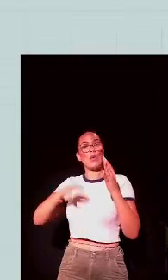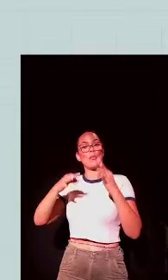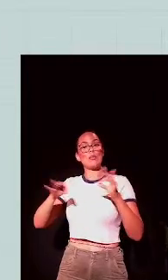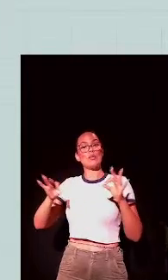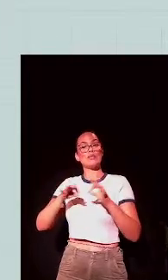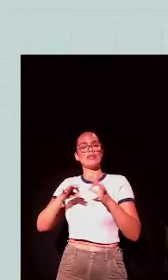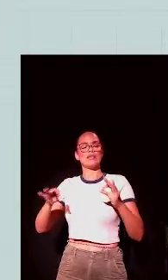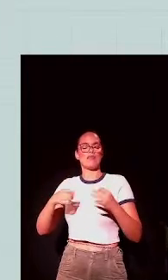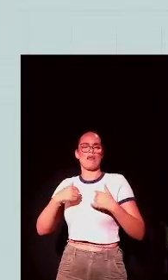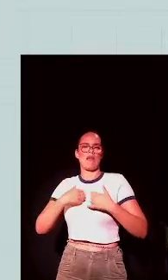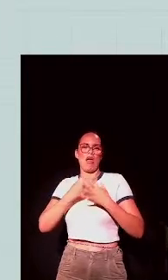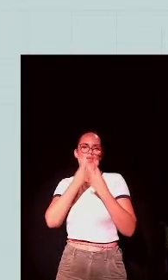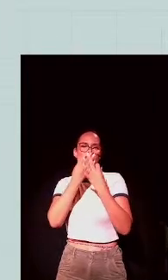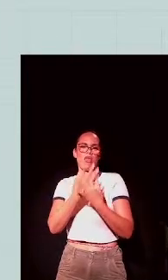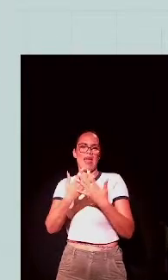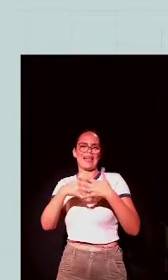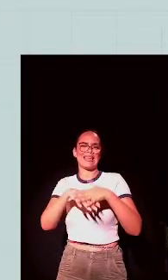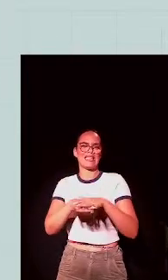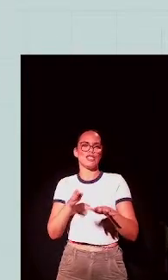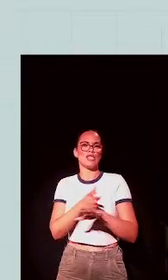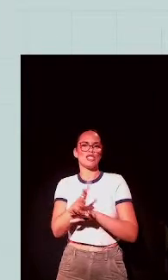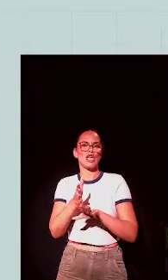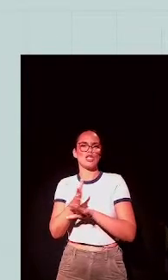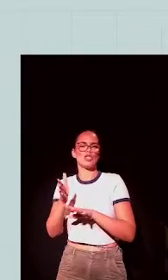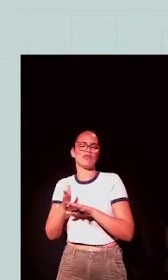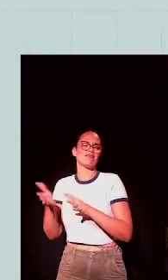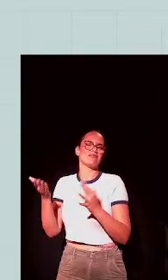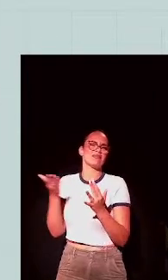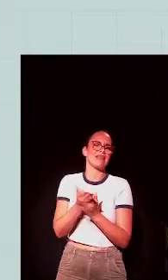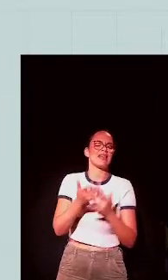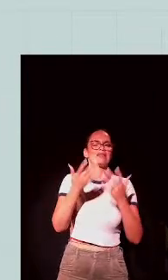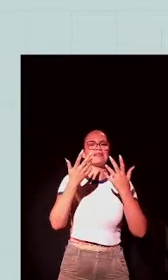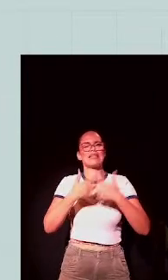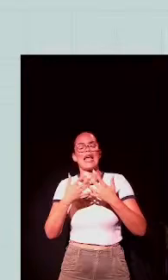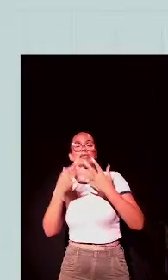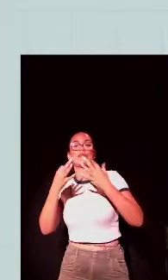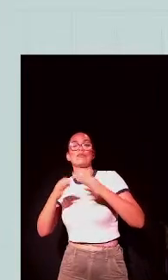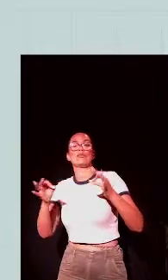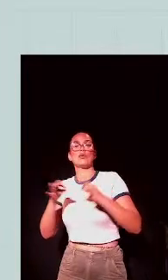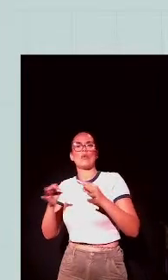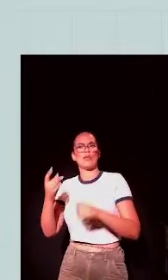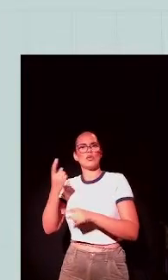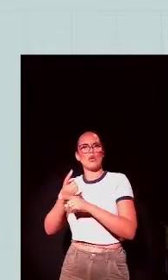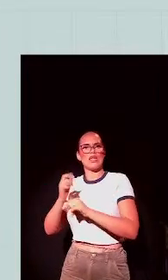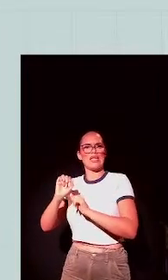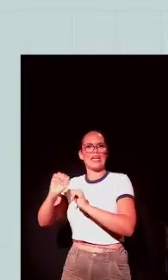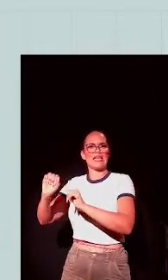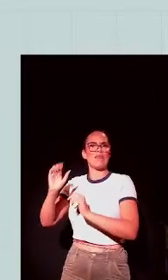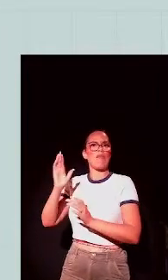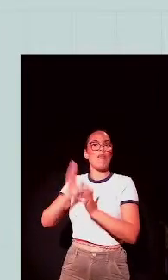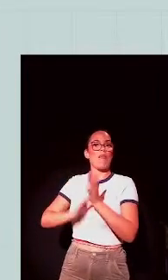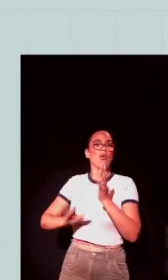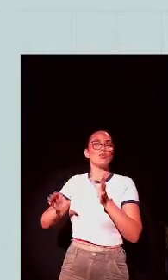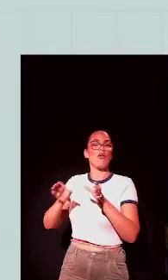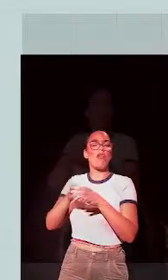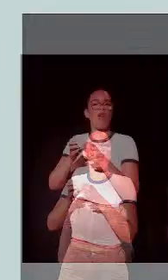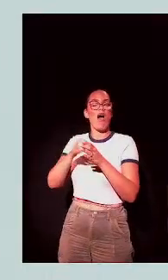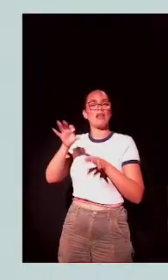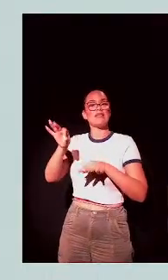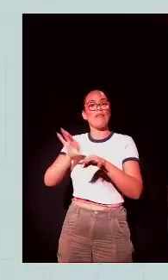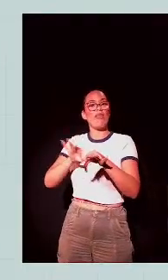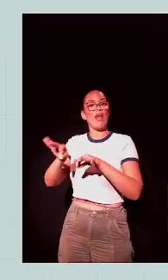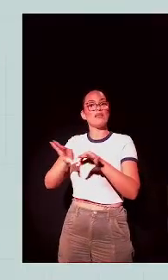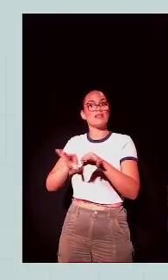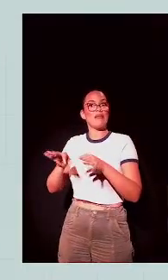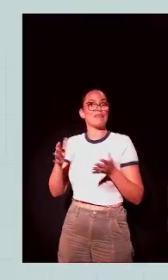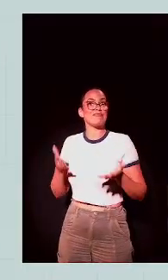people, music, and audiovisual tech and accessibility. He is going to be talking about modular synthesizers and disabled temporalities, and I'm